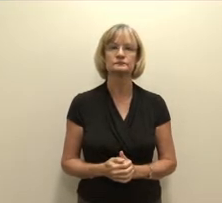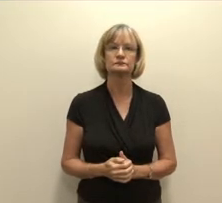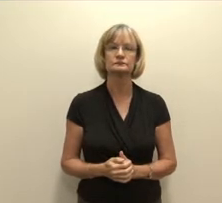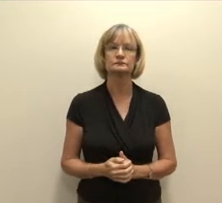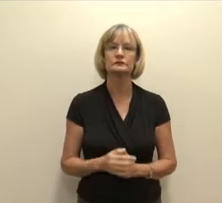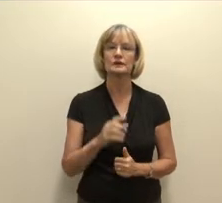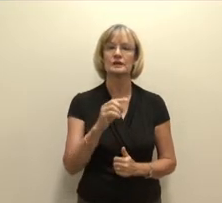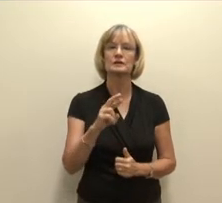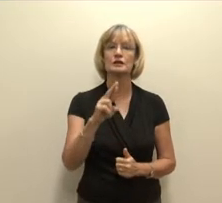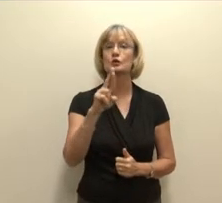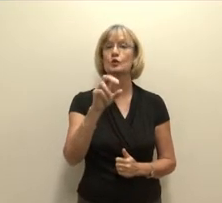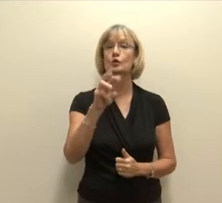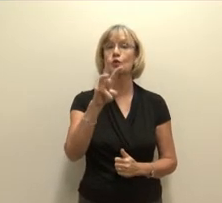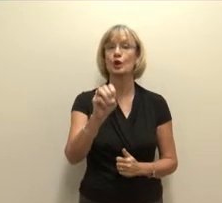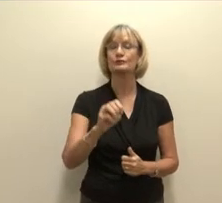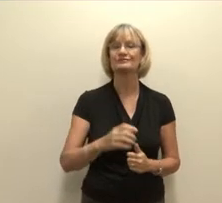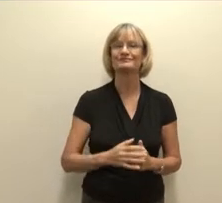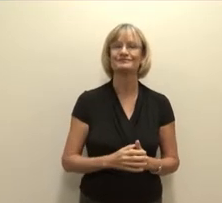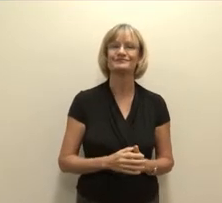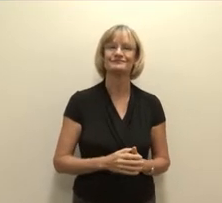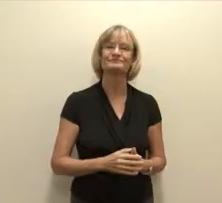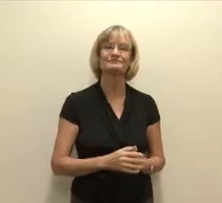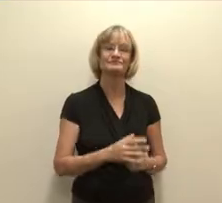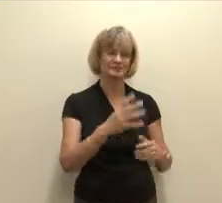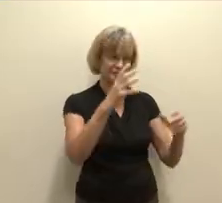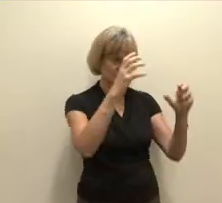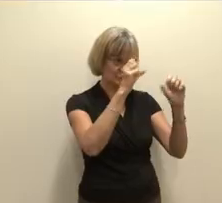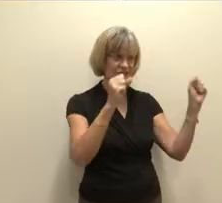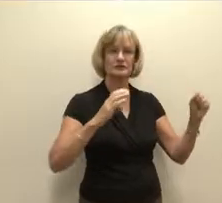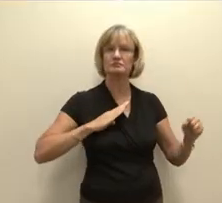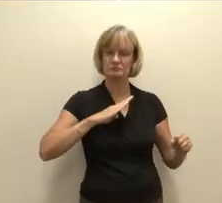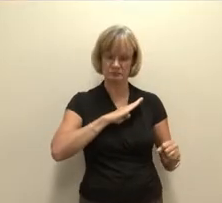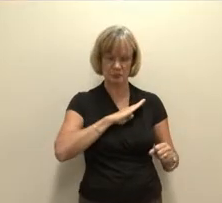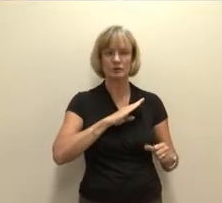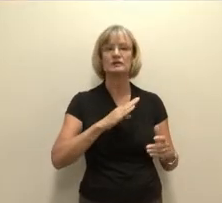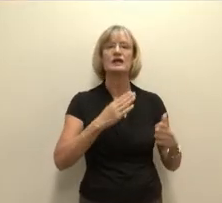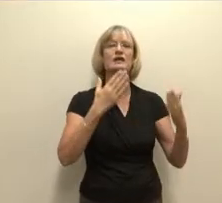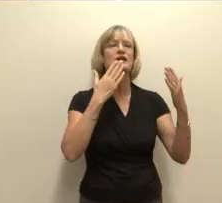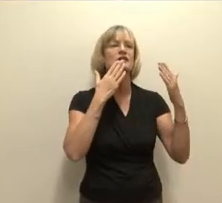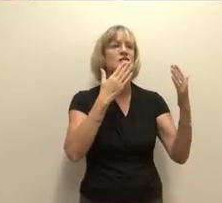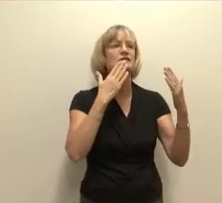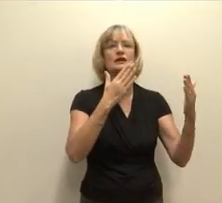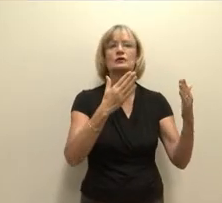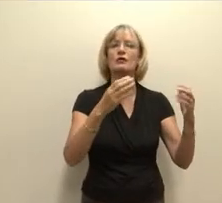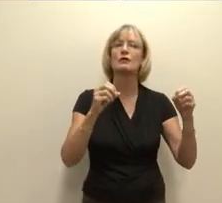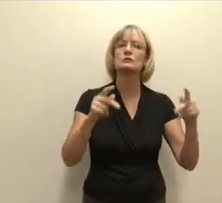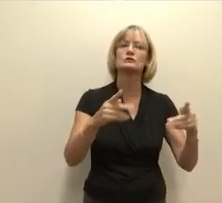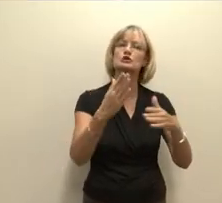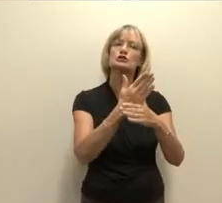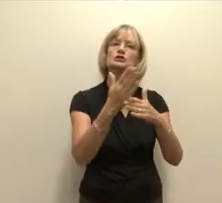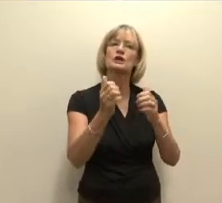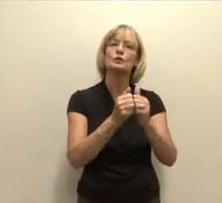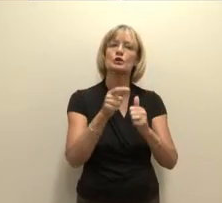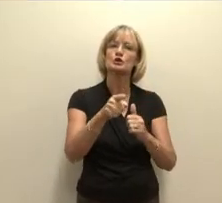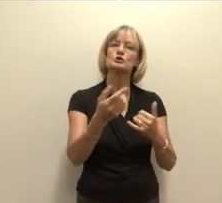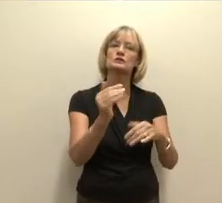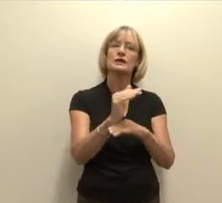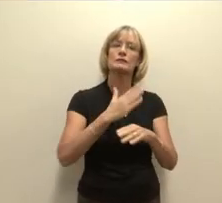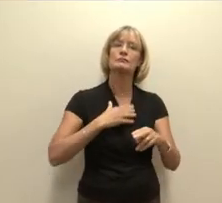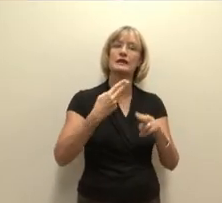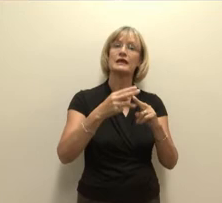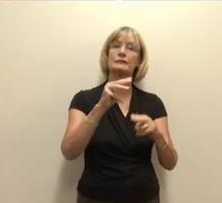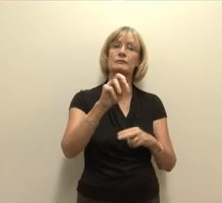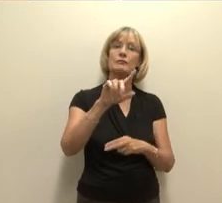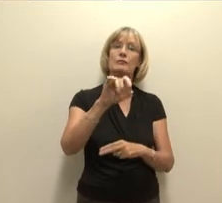To Dr. Rowe, Madam President and members of the board, thank you for the opportunity to share tonight. My name is